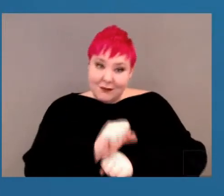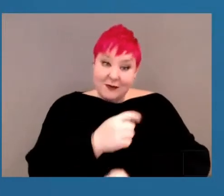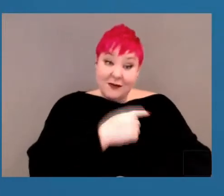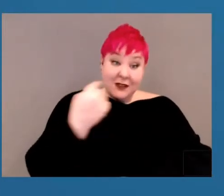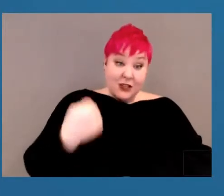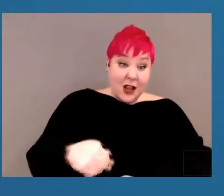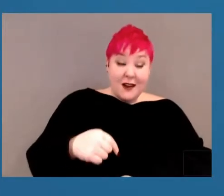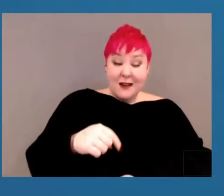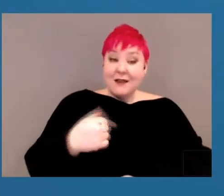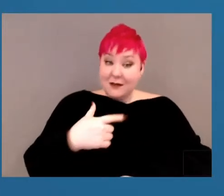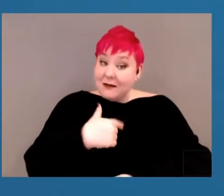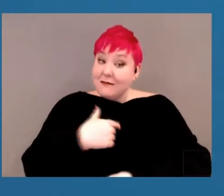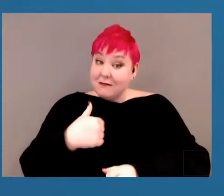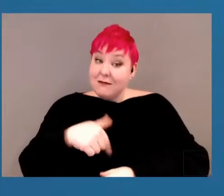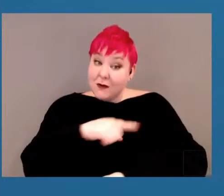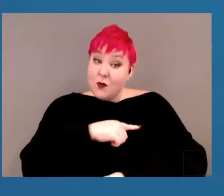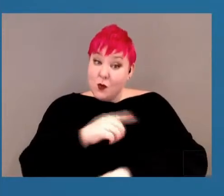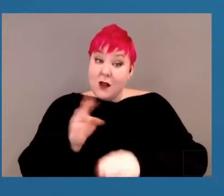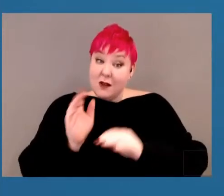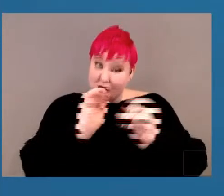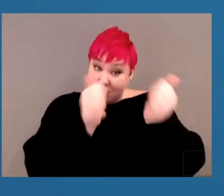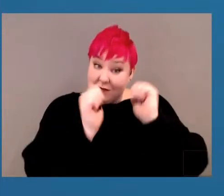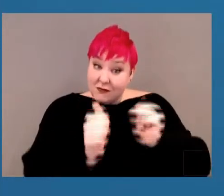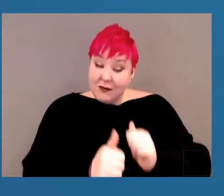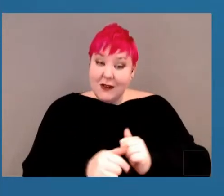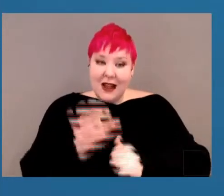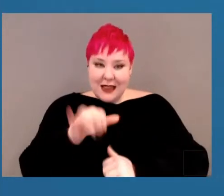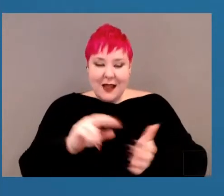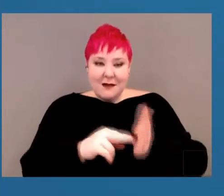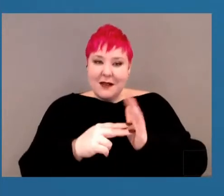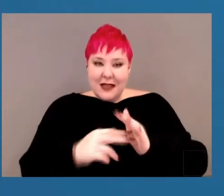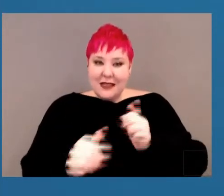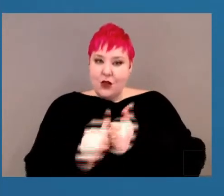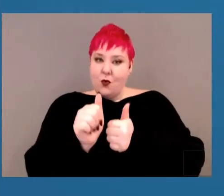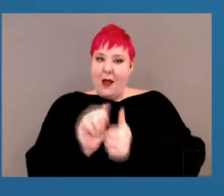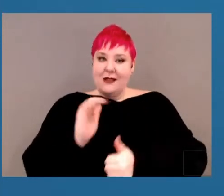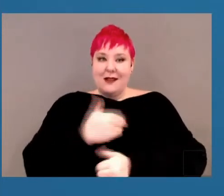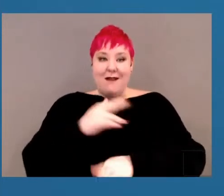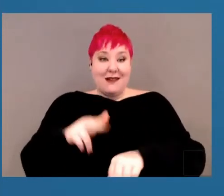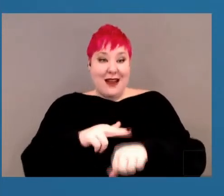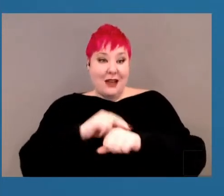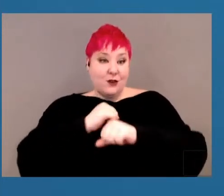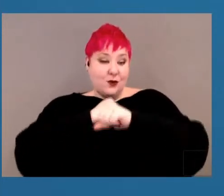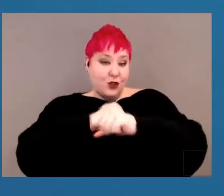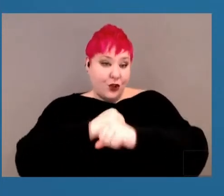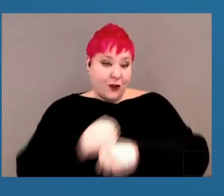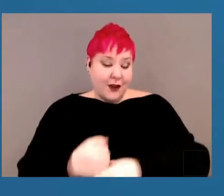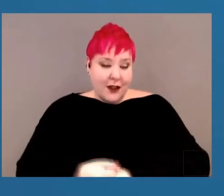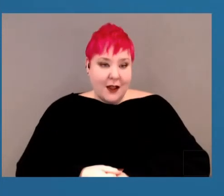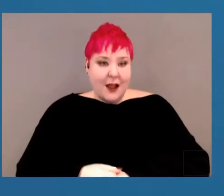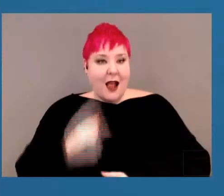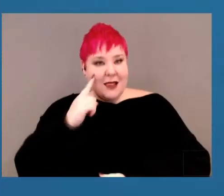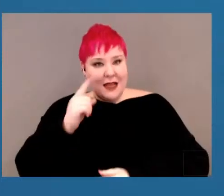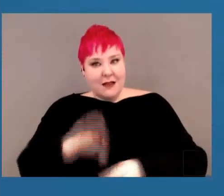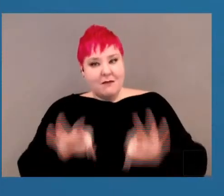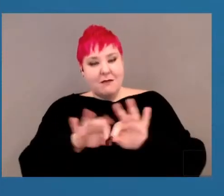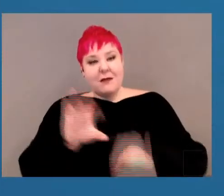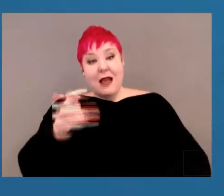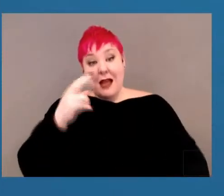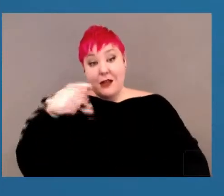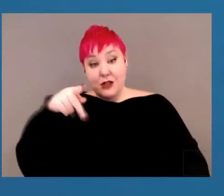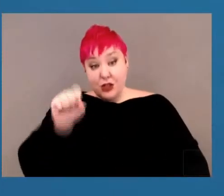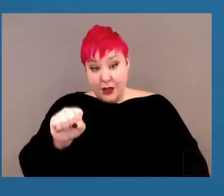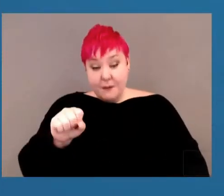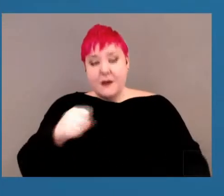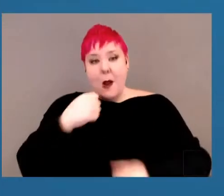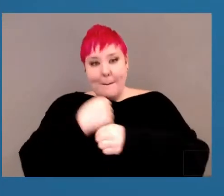This is a major threat to our national security. And that's why I think it's so important that these chips be domestically made and supported here where